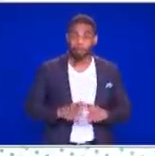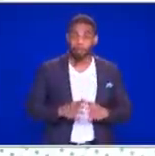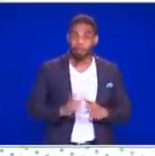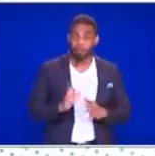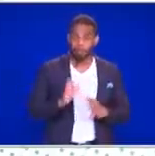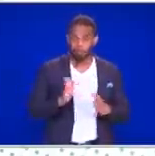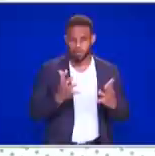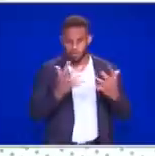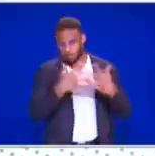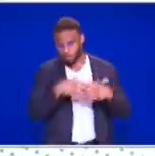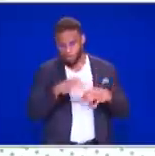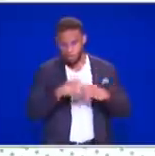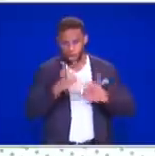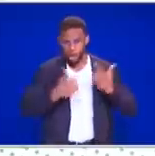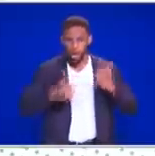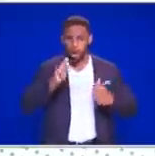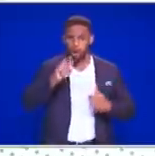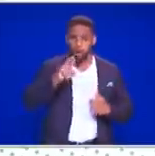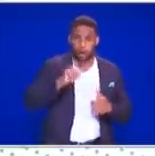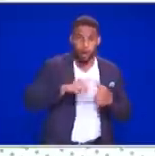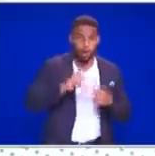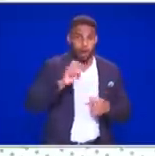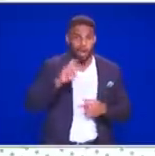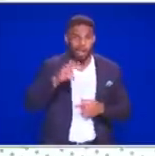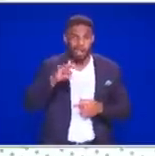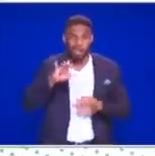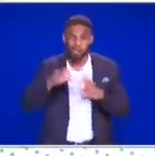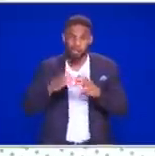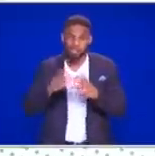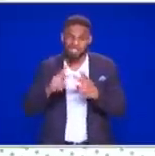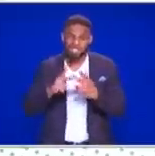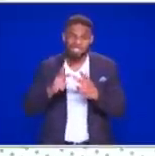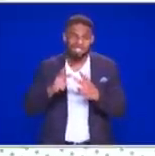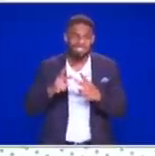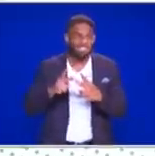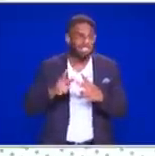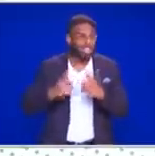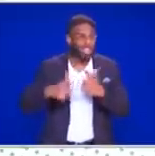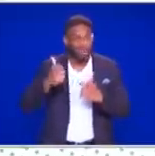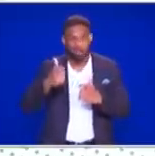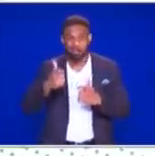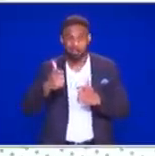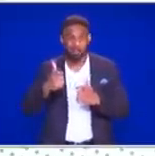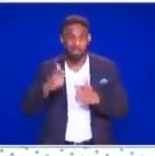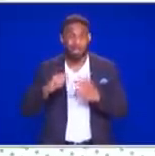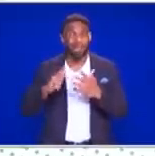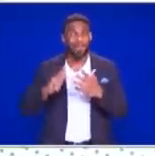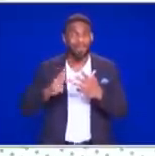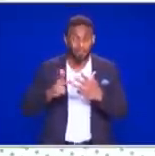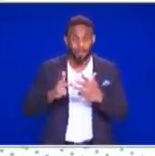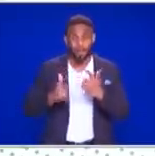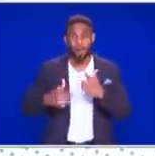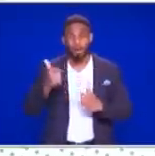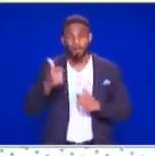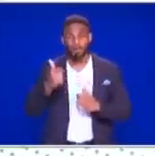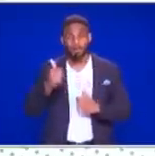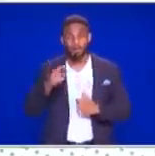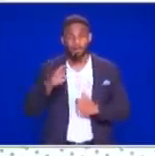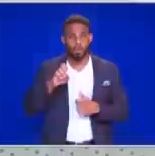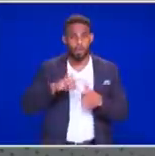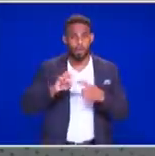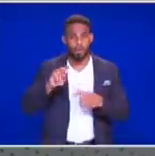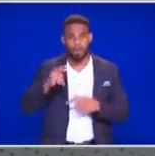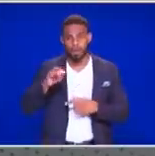that falls into the largest race or ethnic group, the second largest race or ethnic group, and the third largest race or ethnic